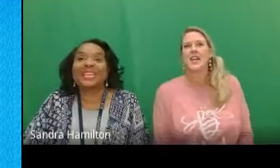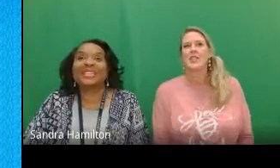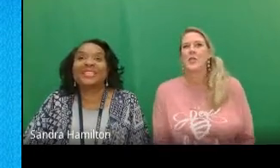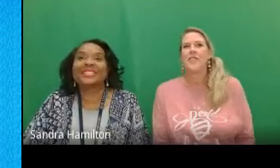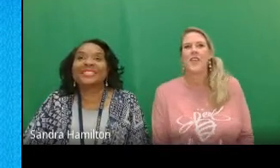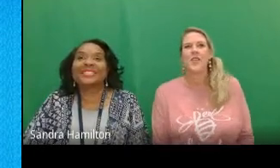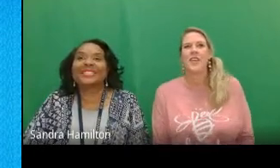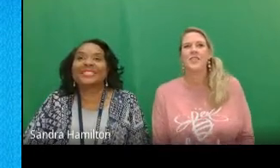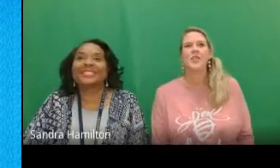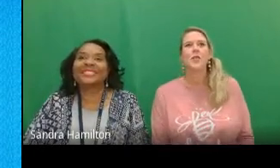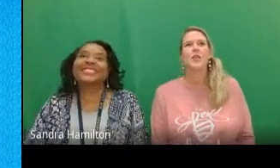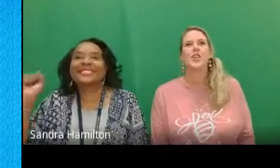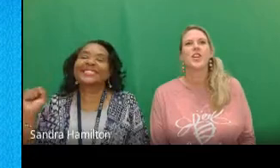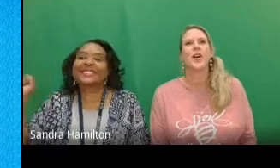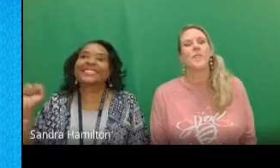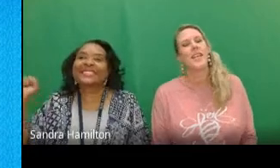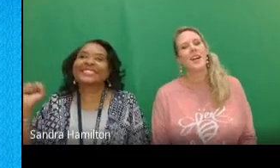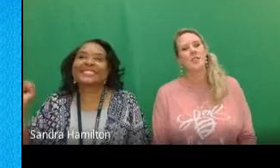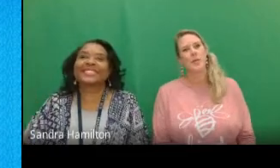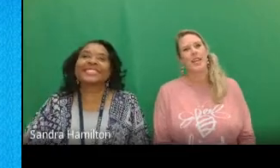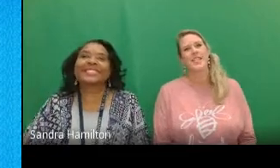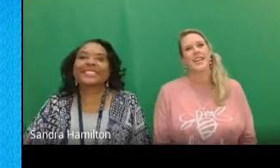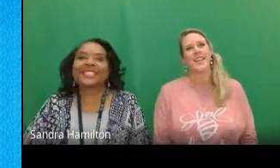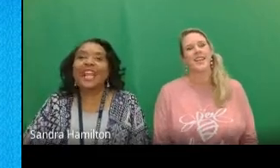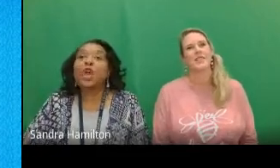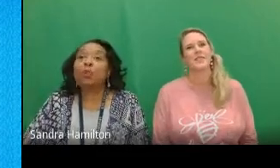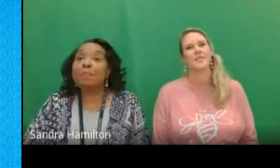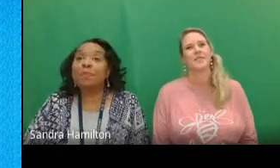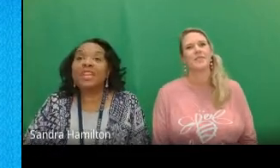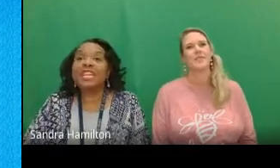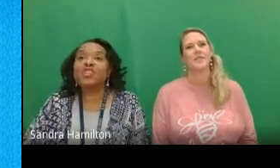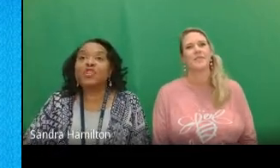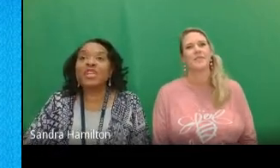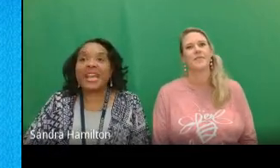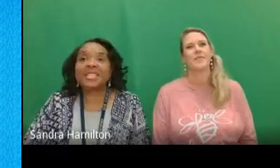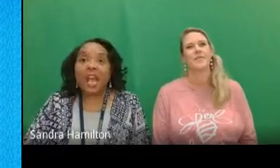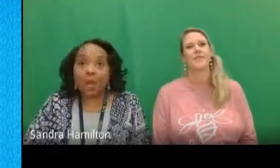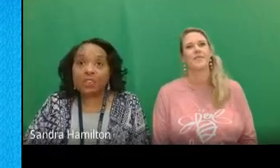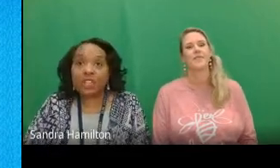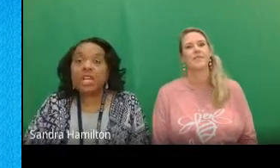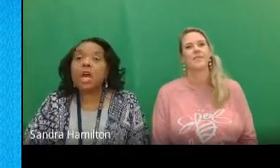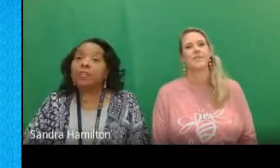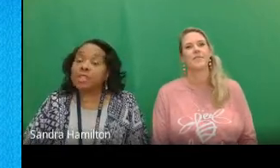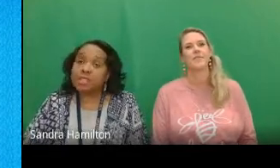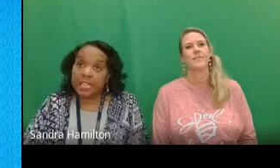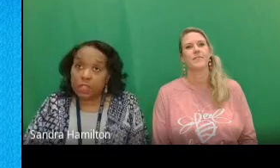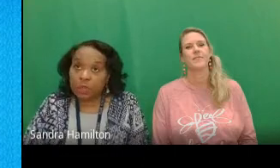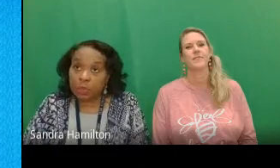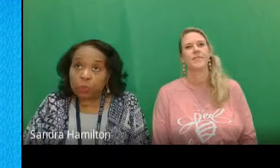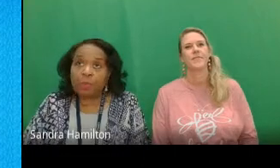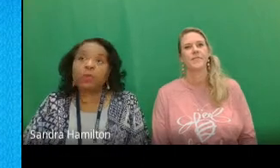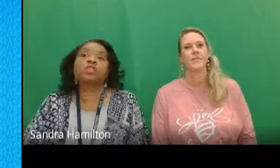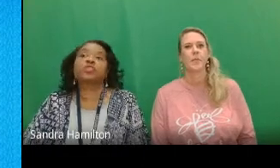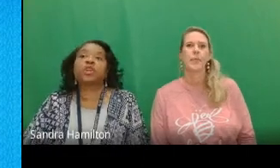week. And our sweet fifth grade students will return on Monday, October 19th. Remember that each student has the option of